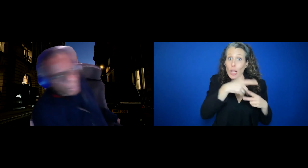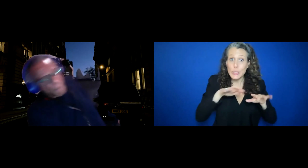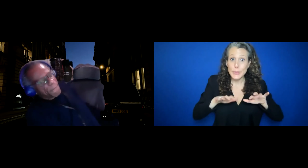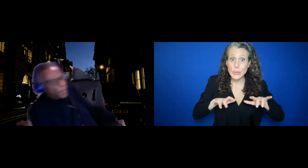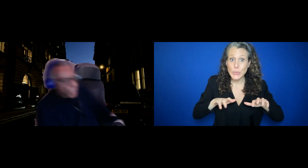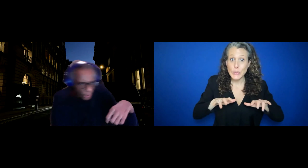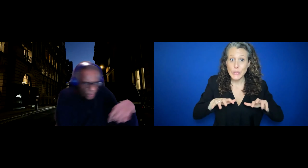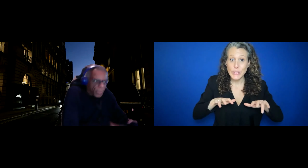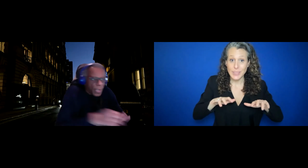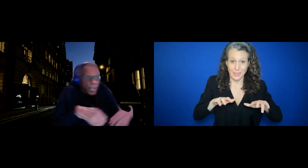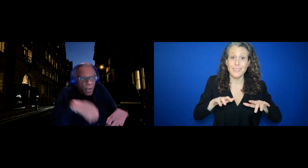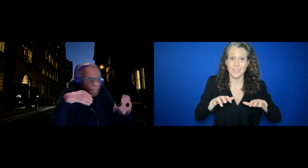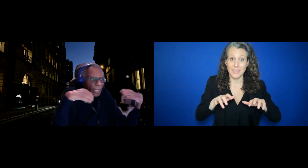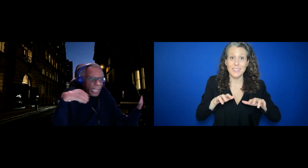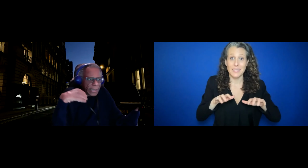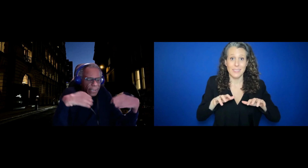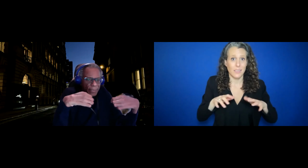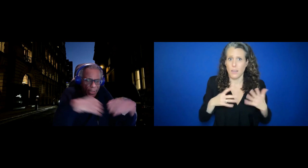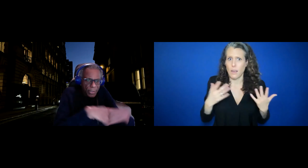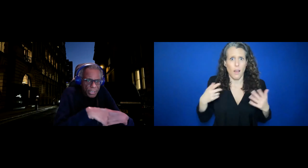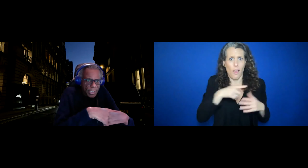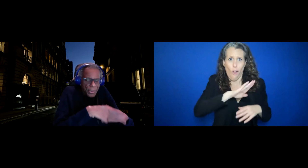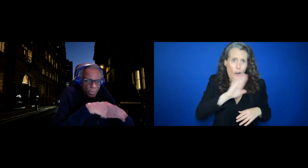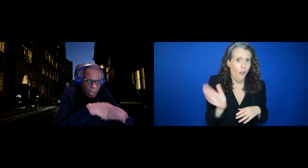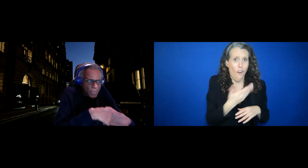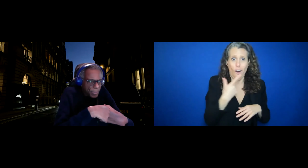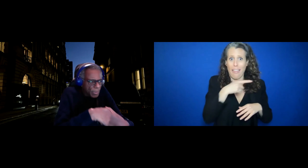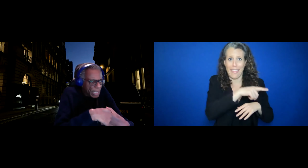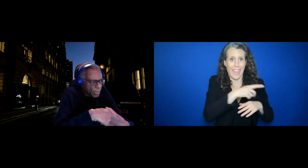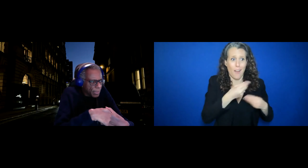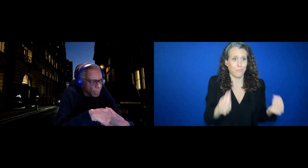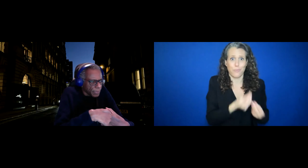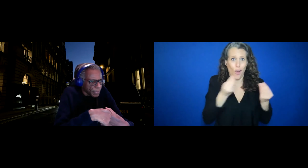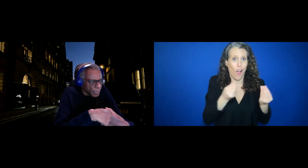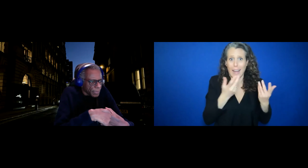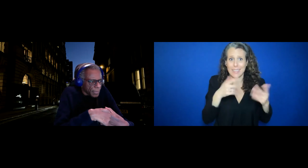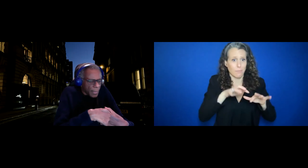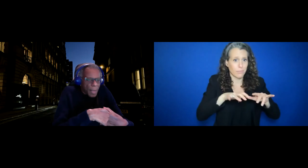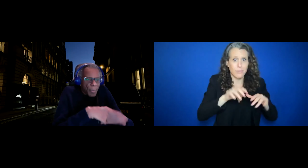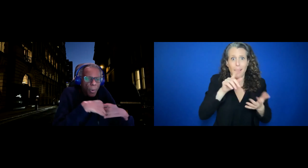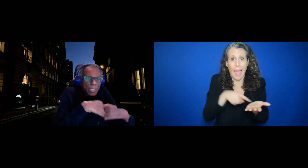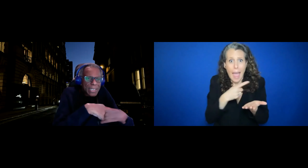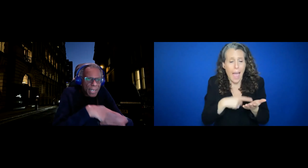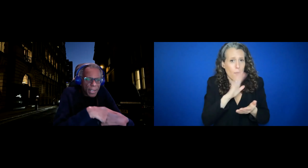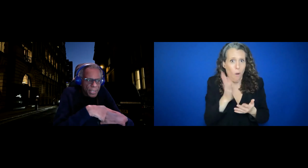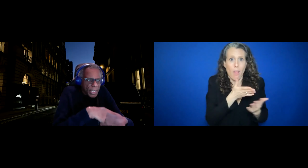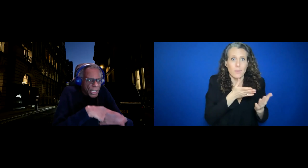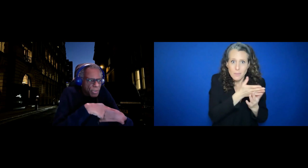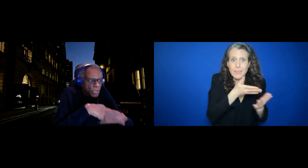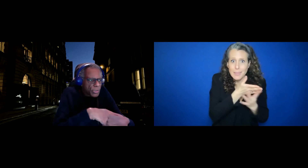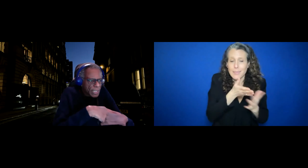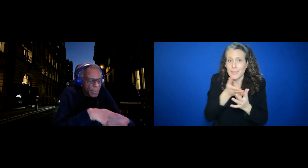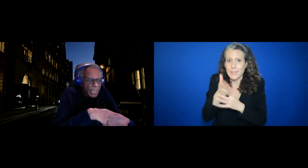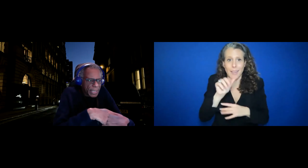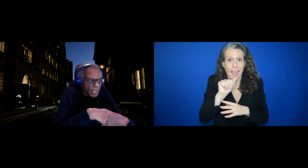a virtue of making assistive technology through their apps and etc. But what this does